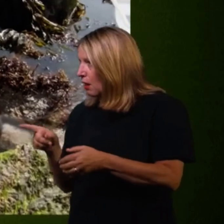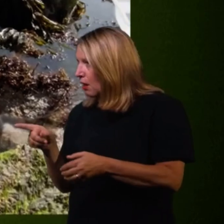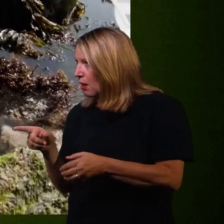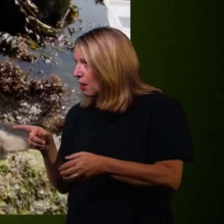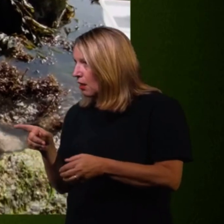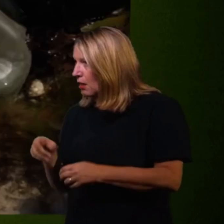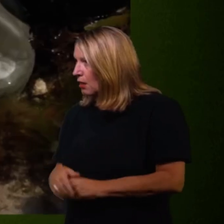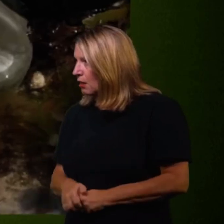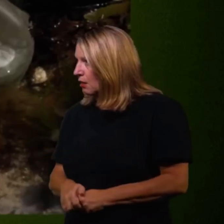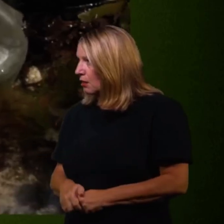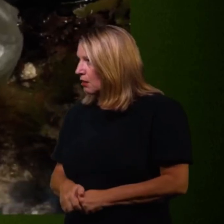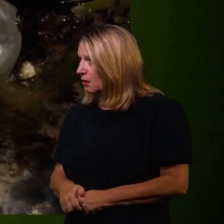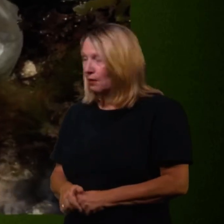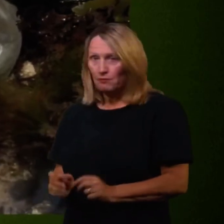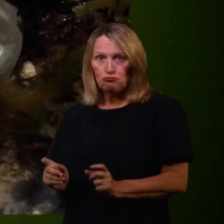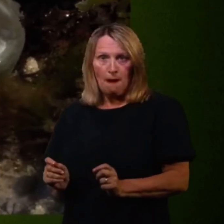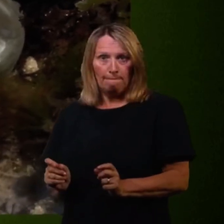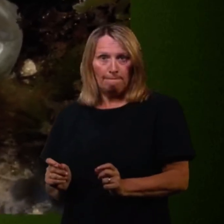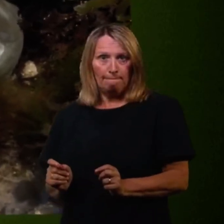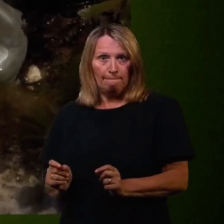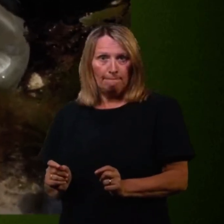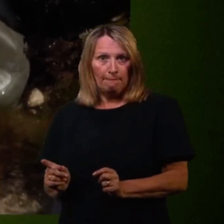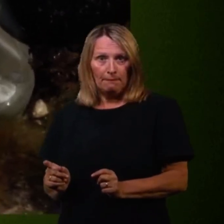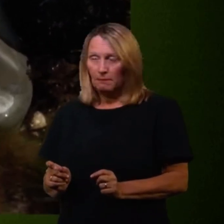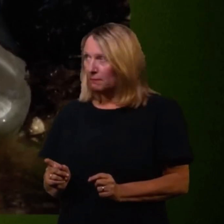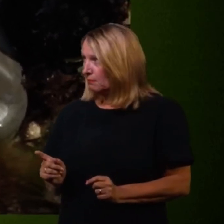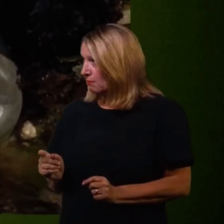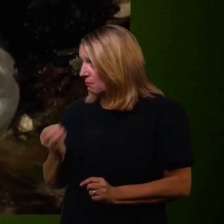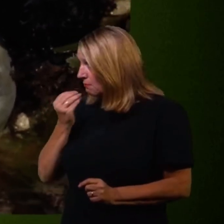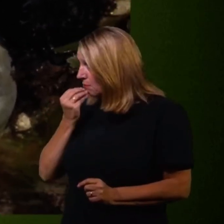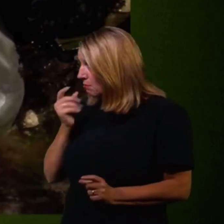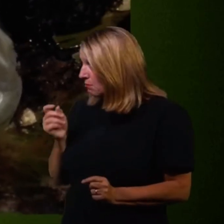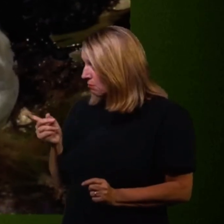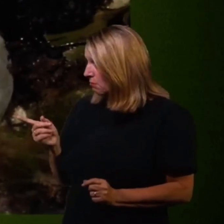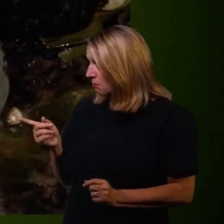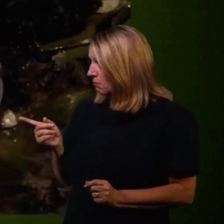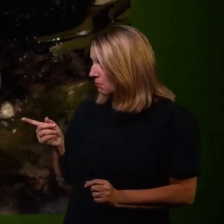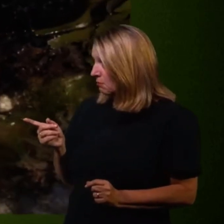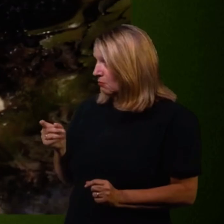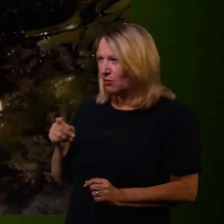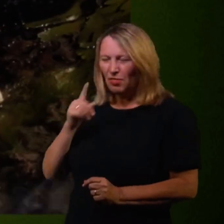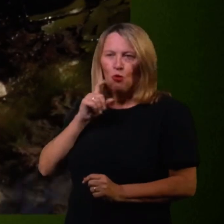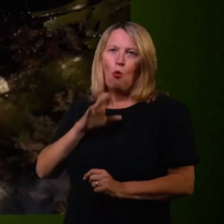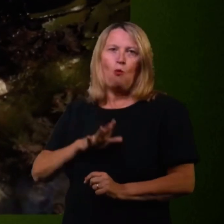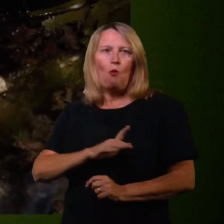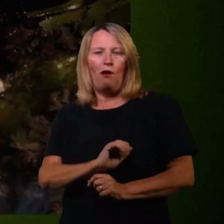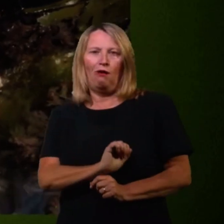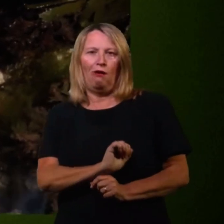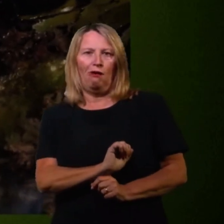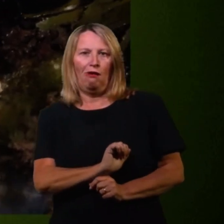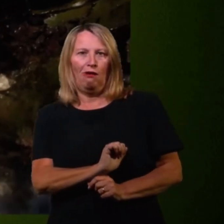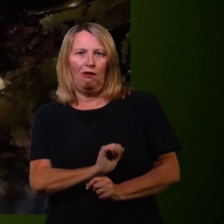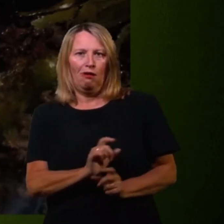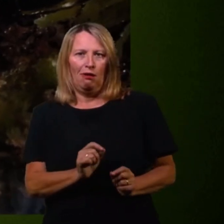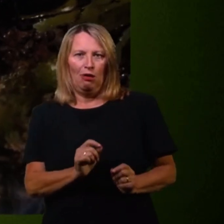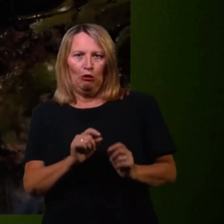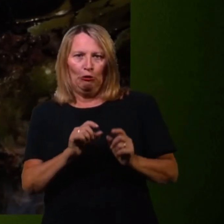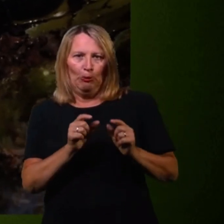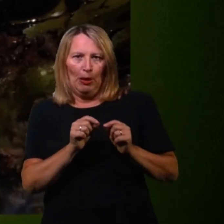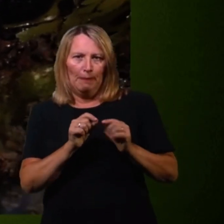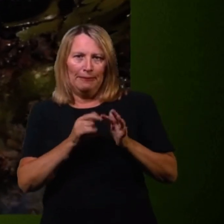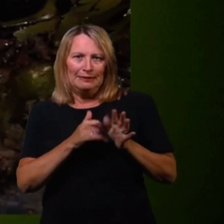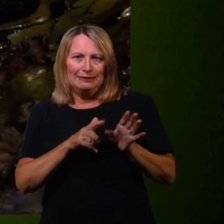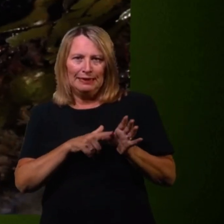good. Got a little edible crab. Edible crab? Beautiful. So in Cornwall, we always think that that crimping looks